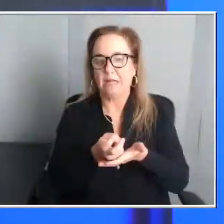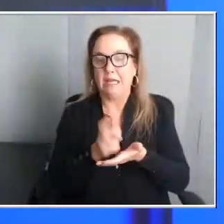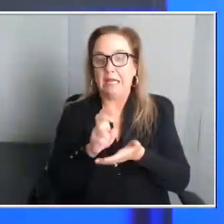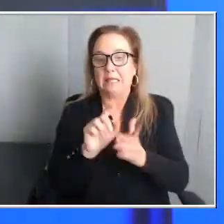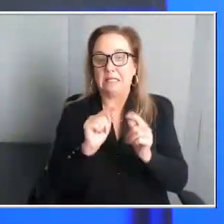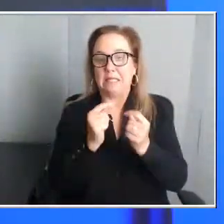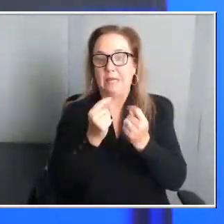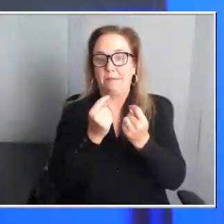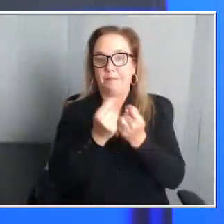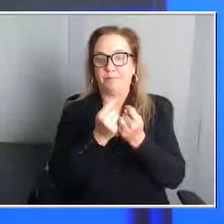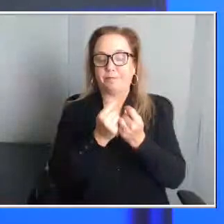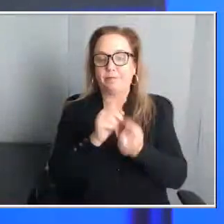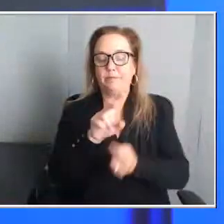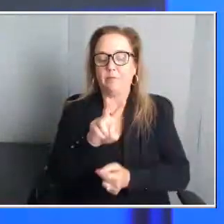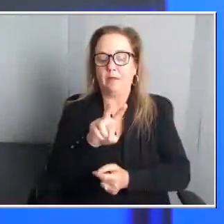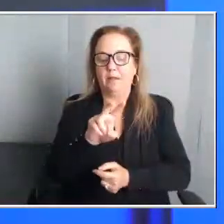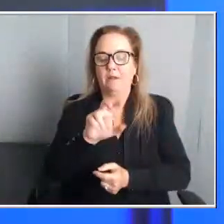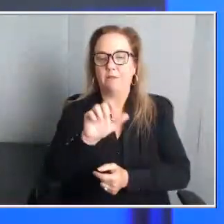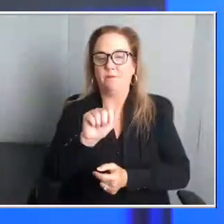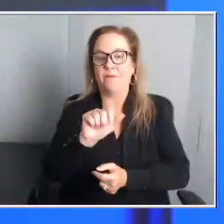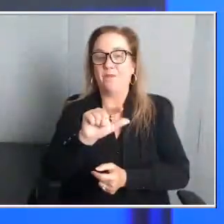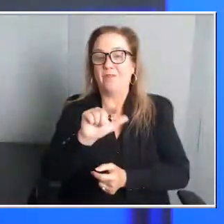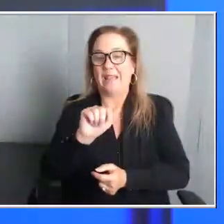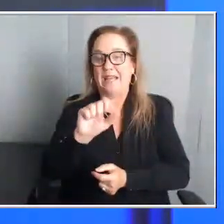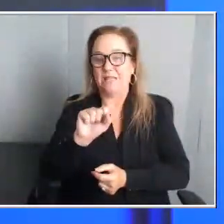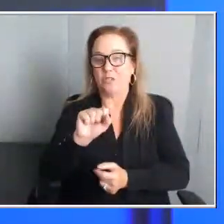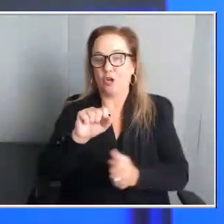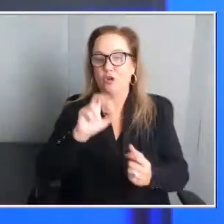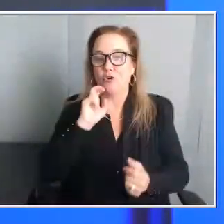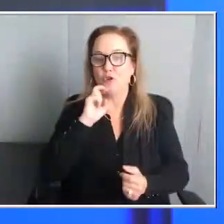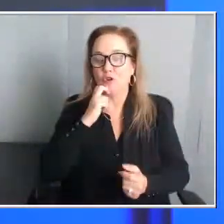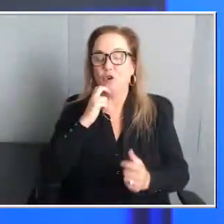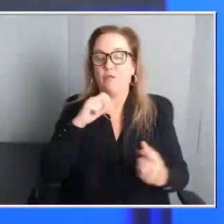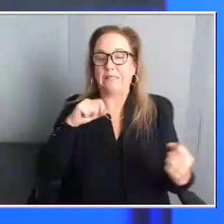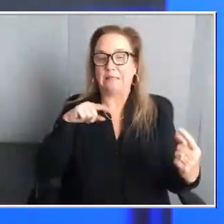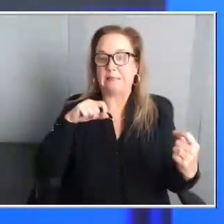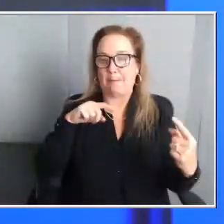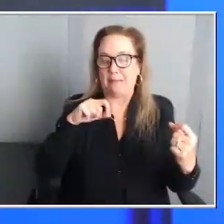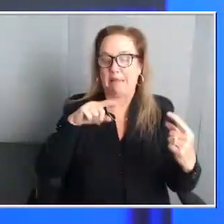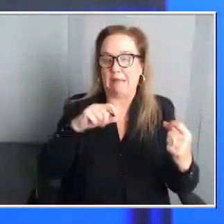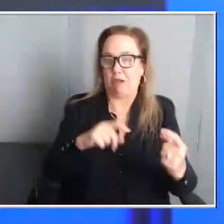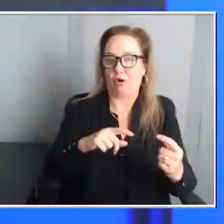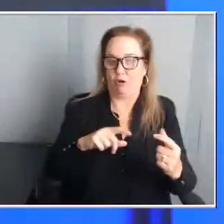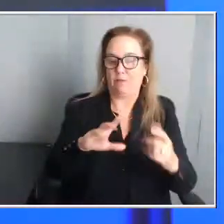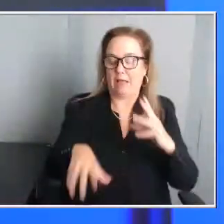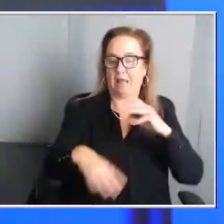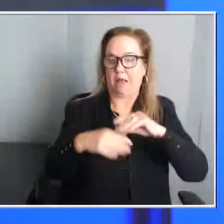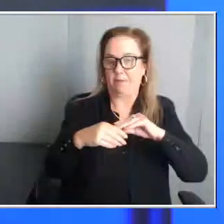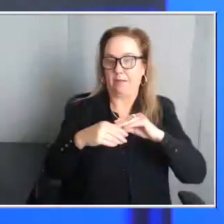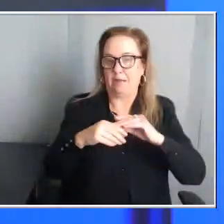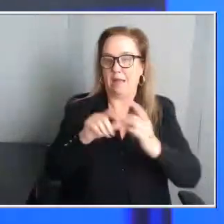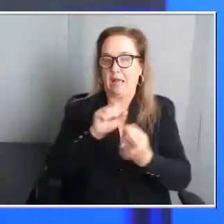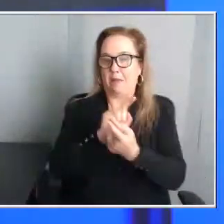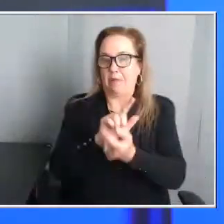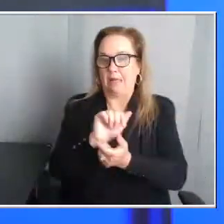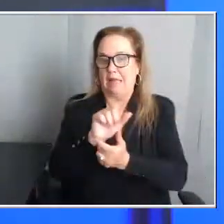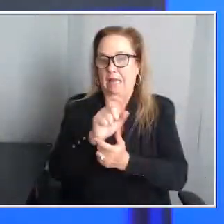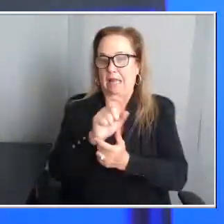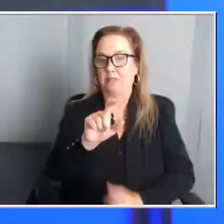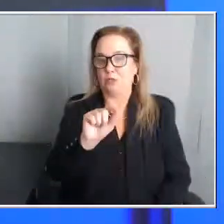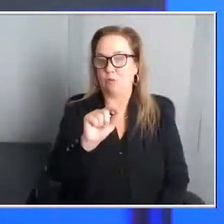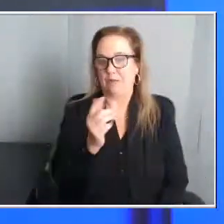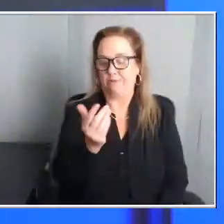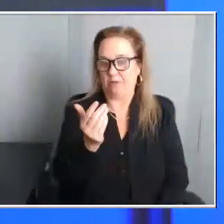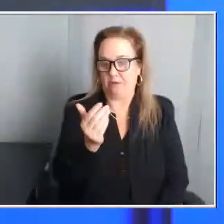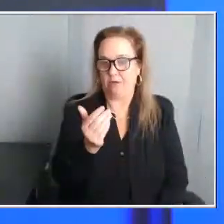vagus nerve stimulator, or VNS, that helped a little bit additionally. I met Alex in 2015, very soon